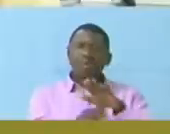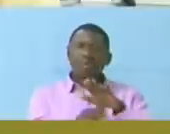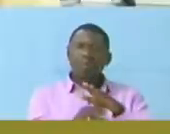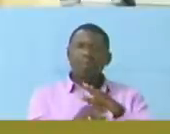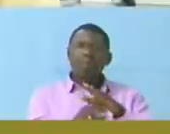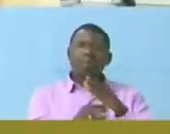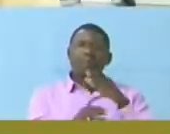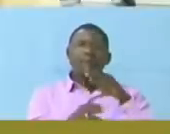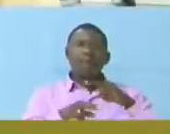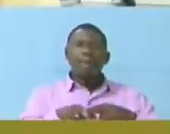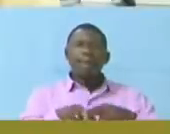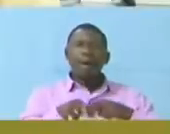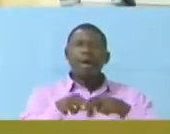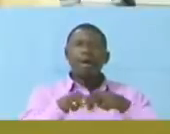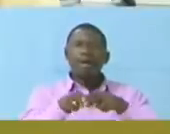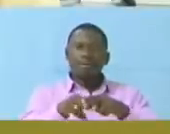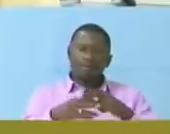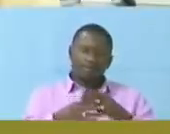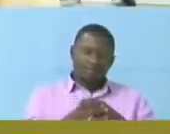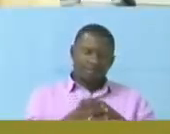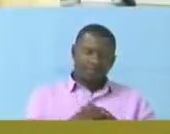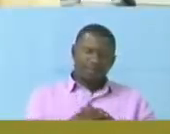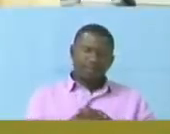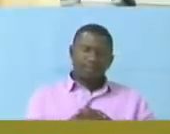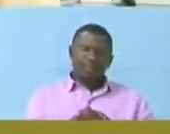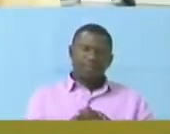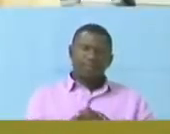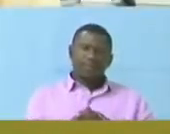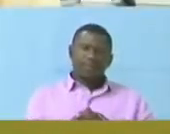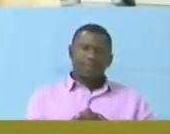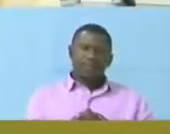Bara? I tried to find out from Bara station as to whether